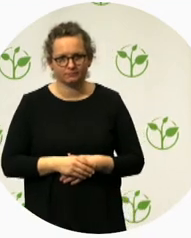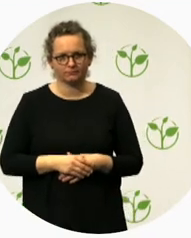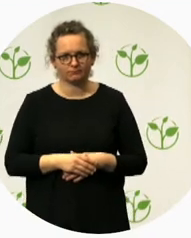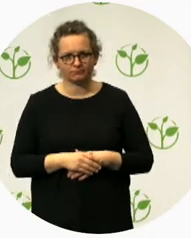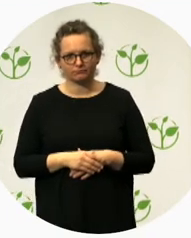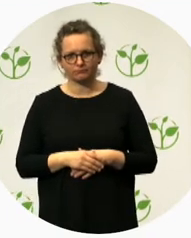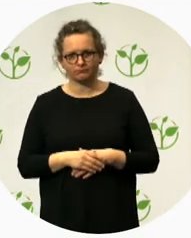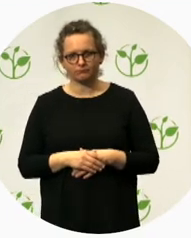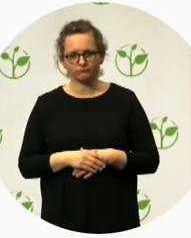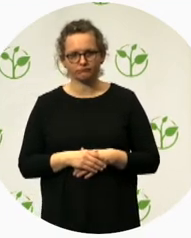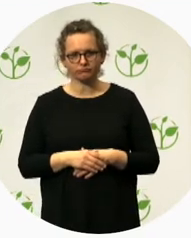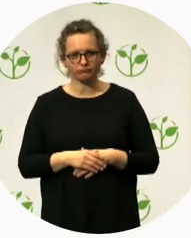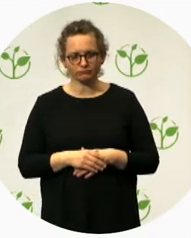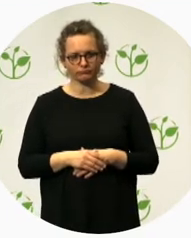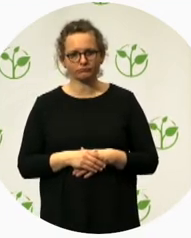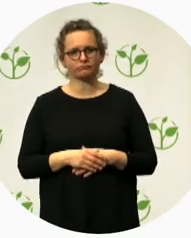is education,